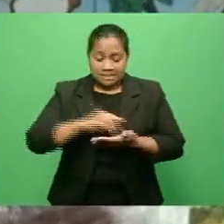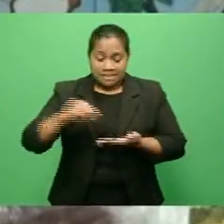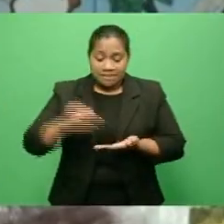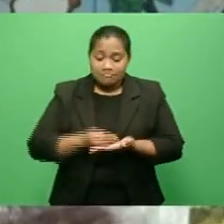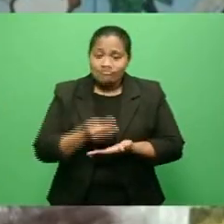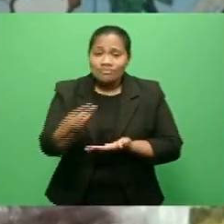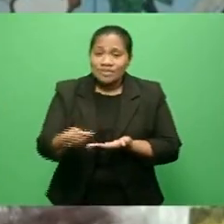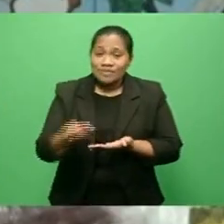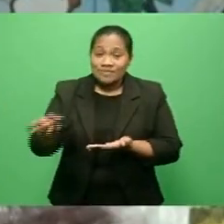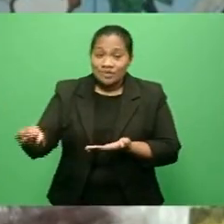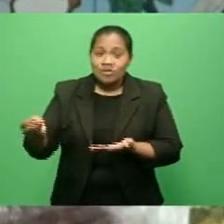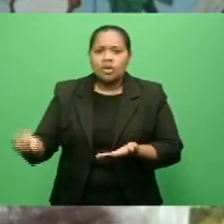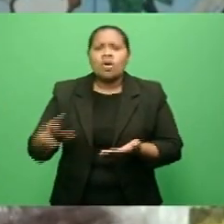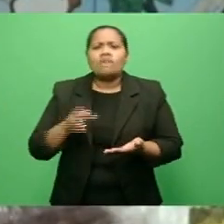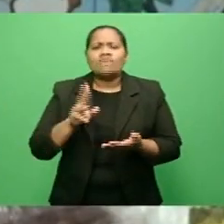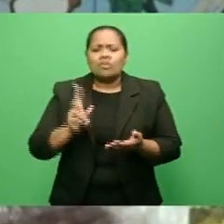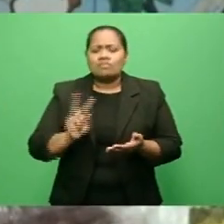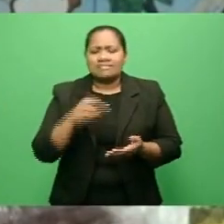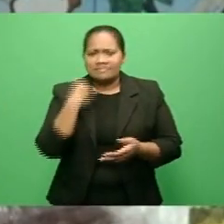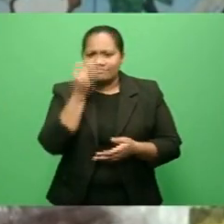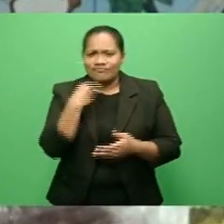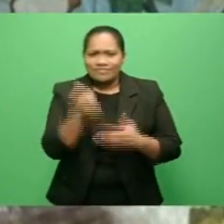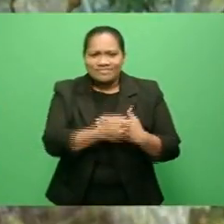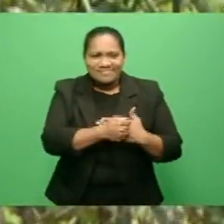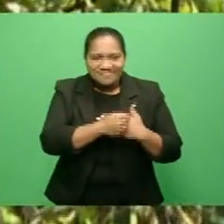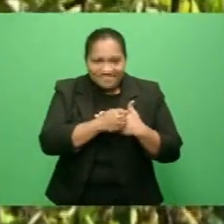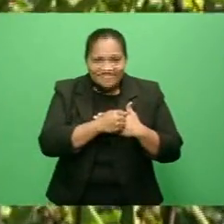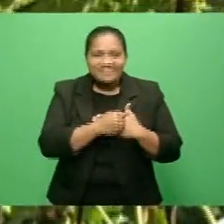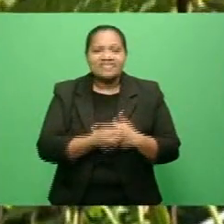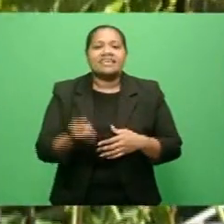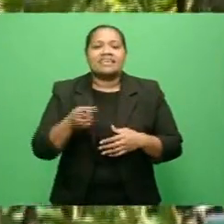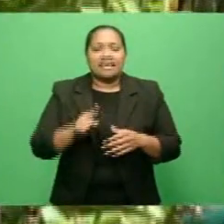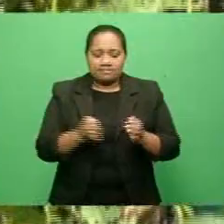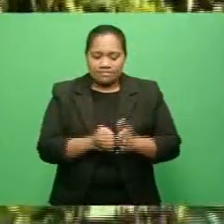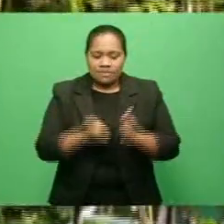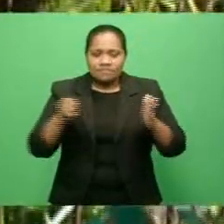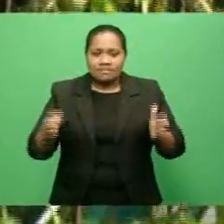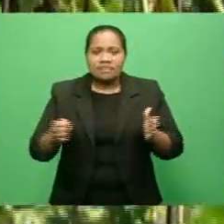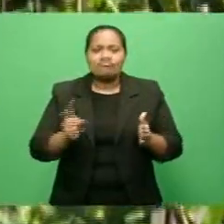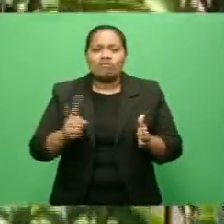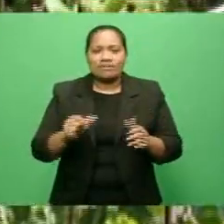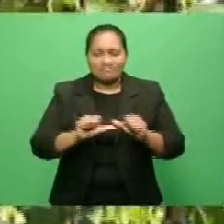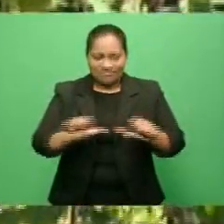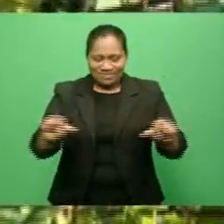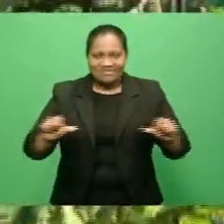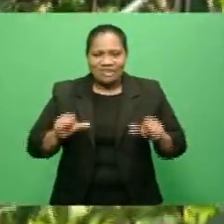a bid to promote food security and expand commercial agriculture.